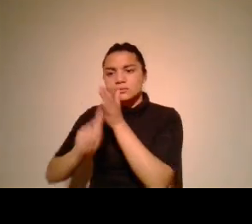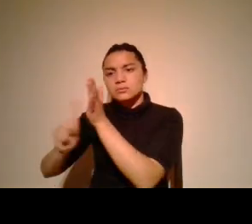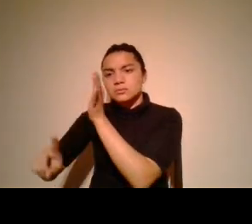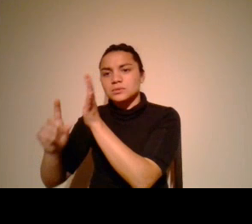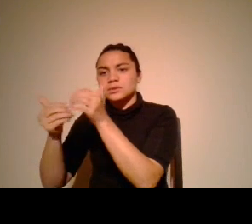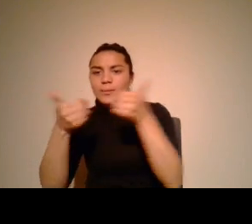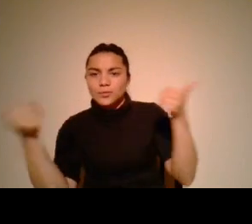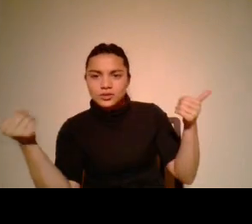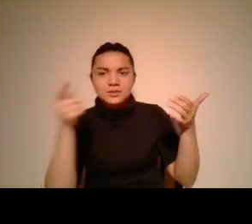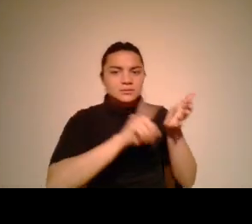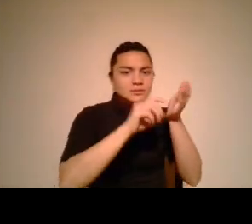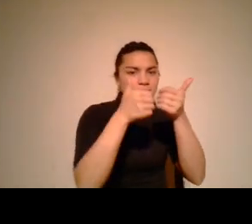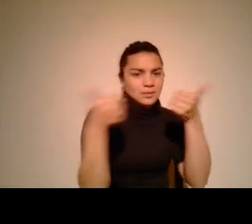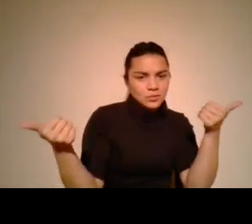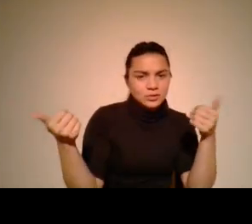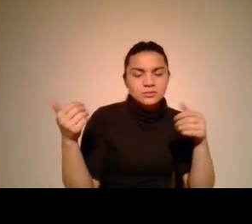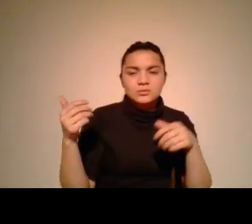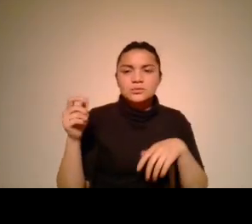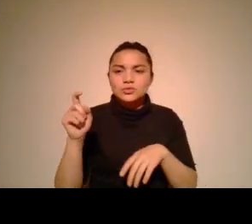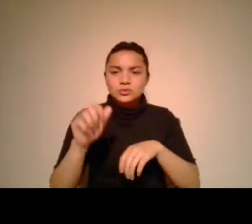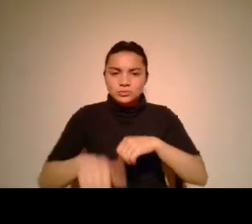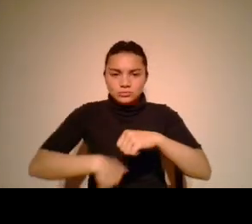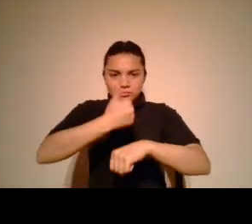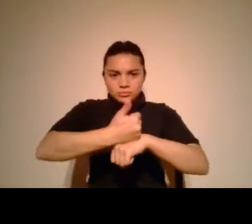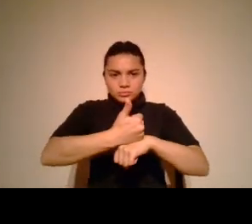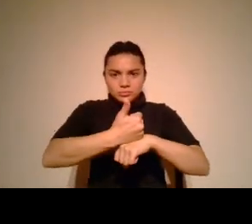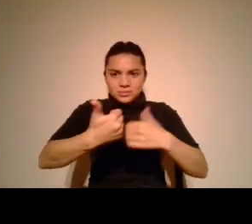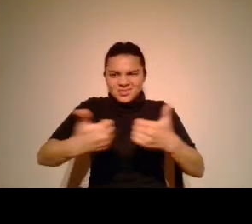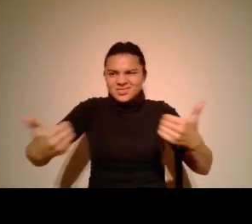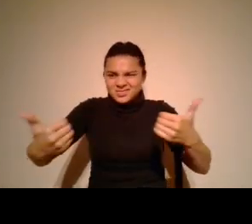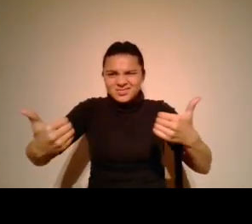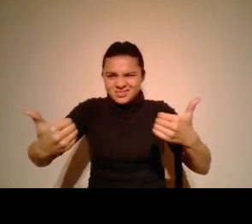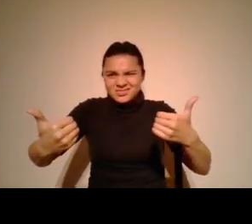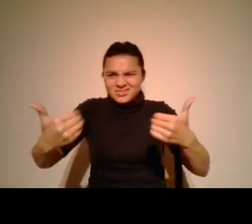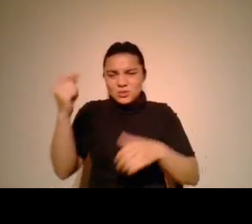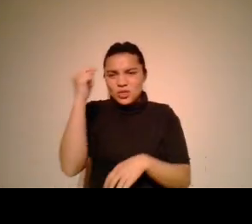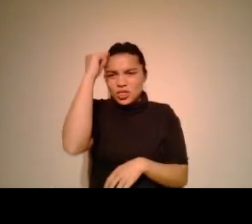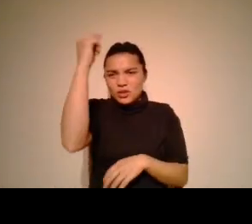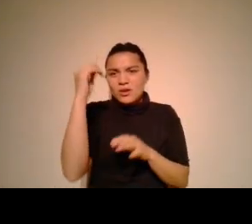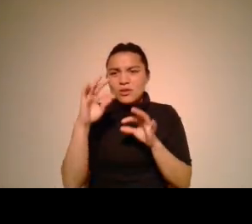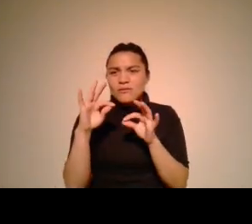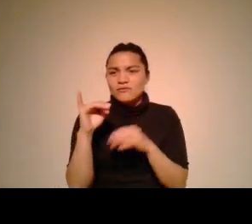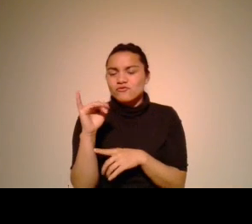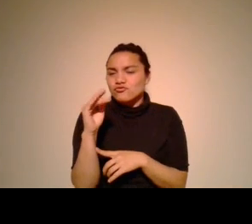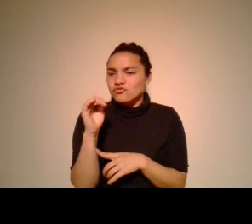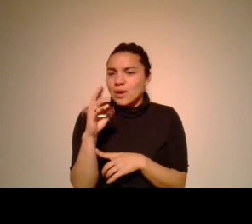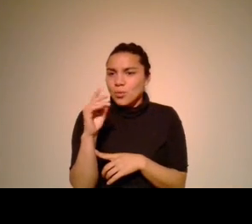that experiment design with a theoretical framework that it would be explanatory.